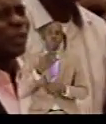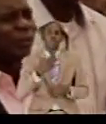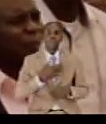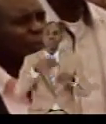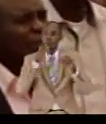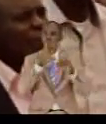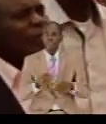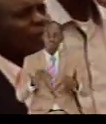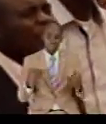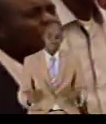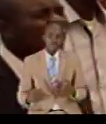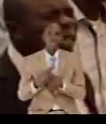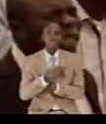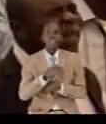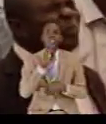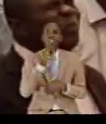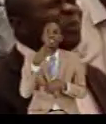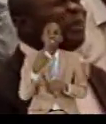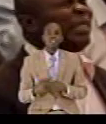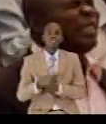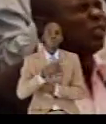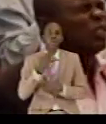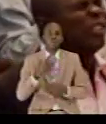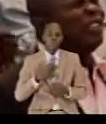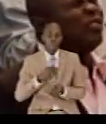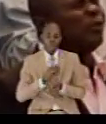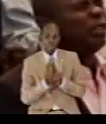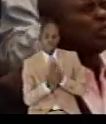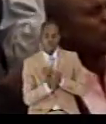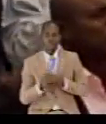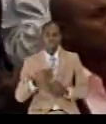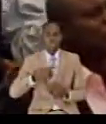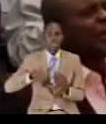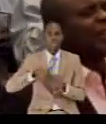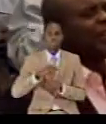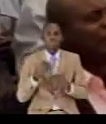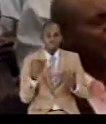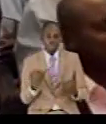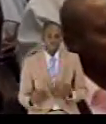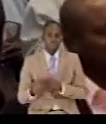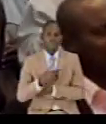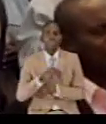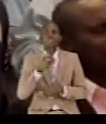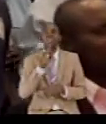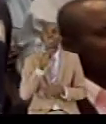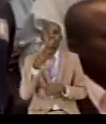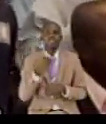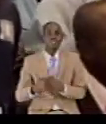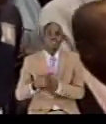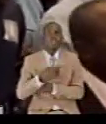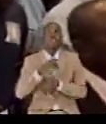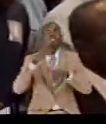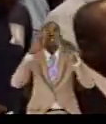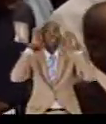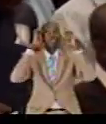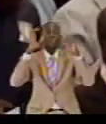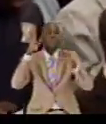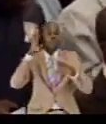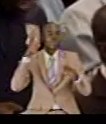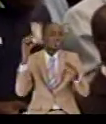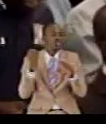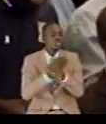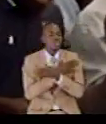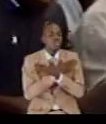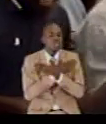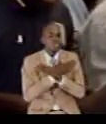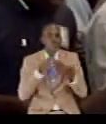is the day of my turning around. Today is the day it will wipe out all